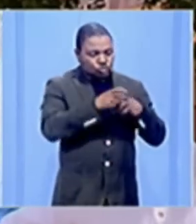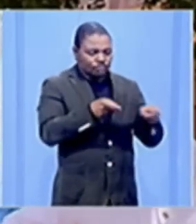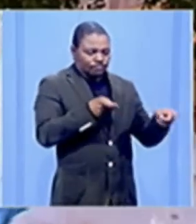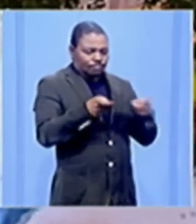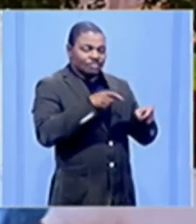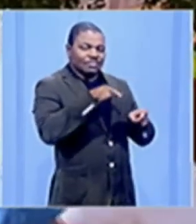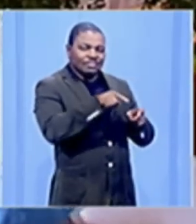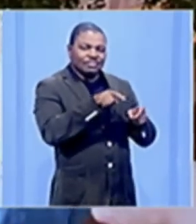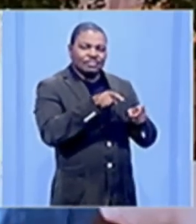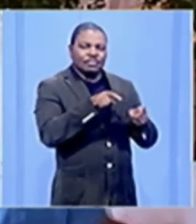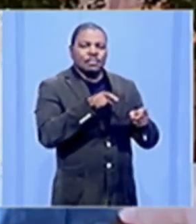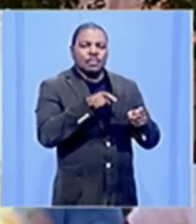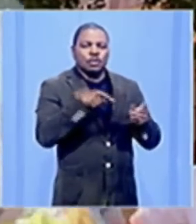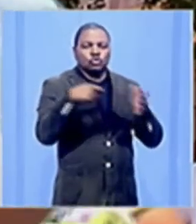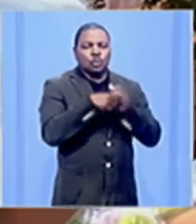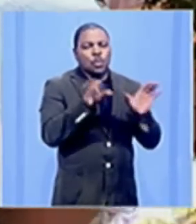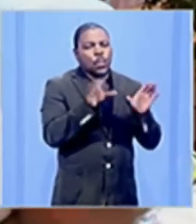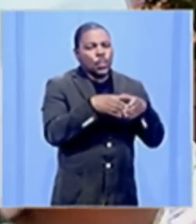and